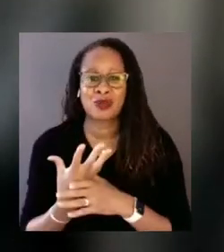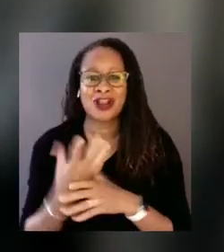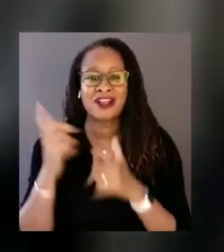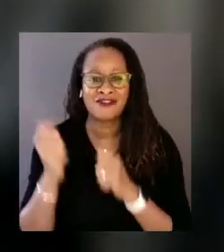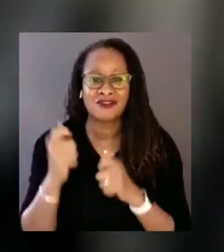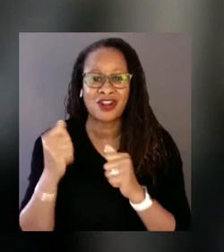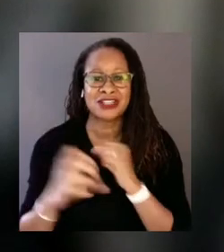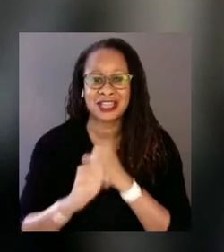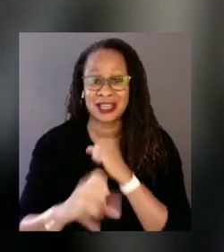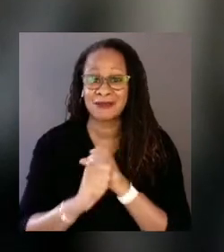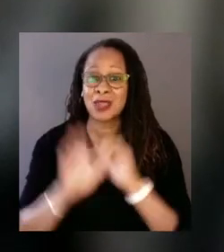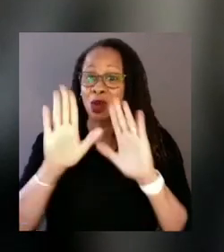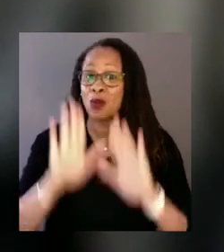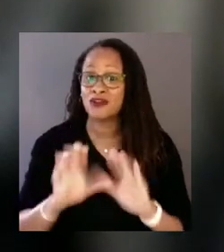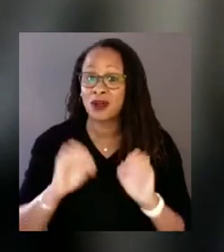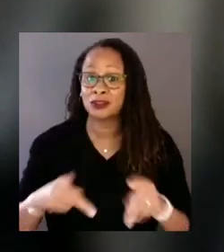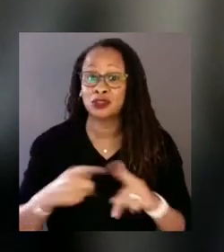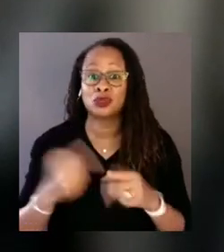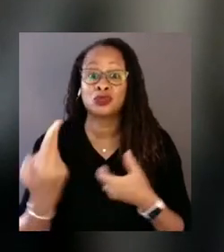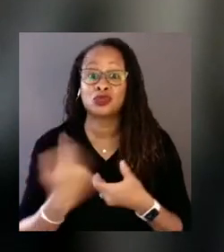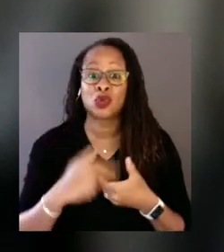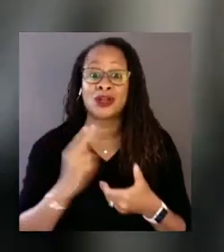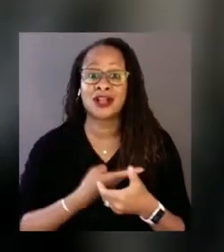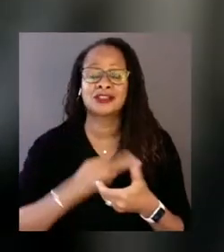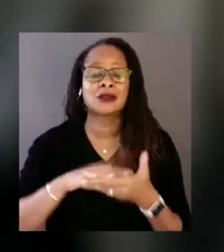it to join us and to learn more about what we're doing.